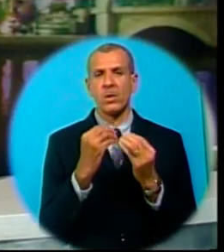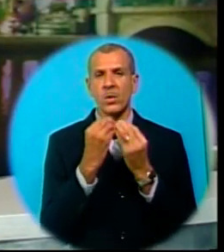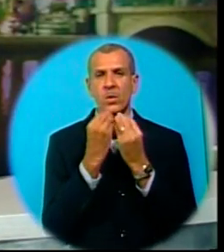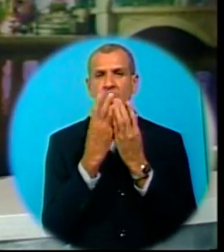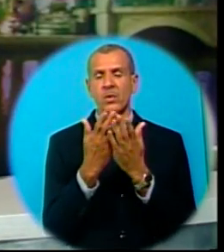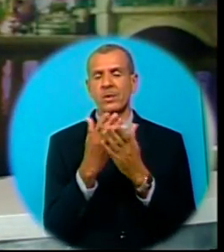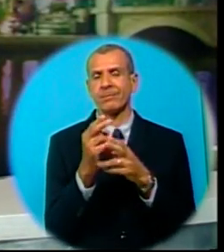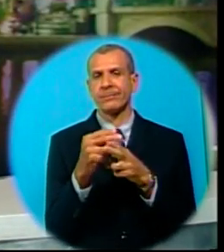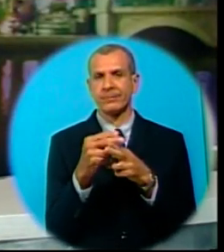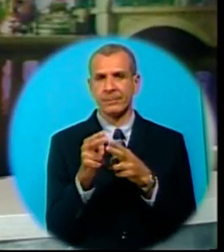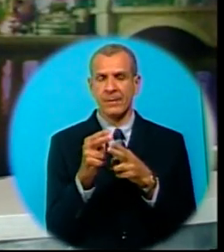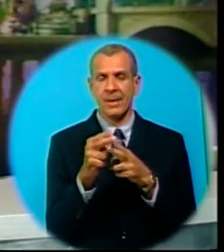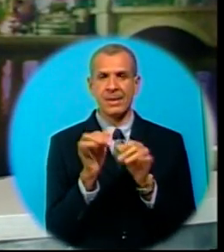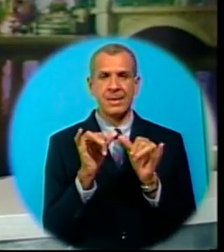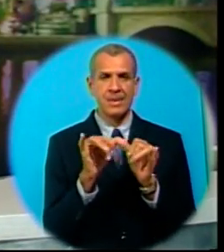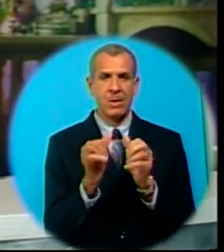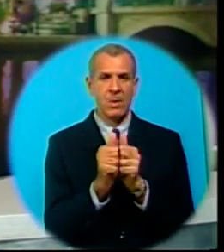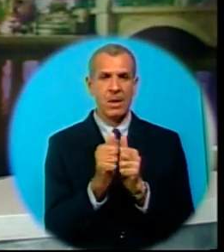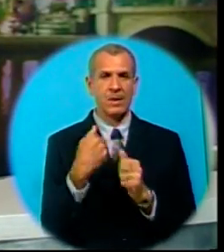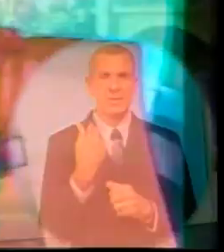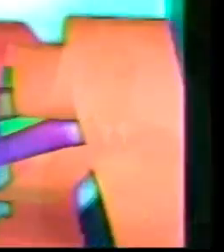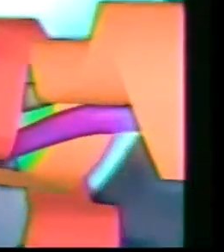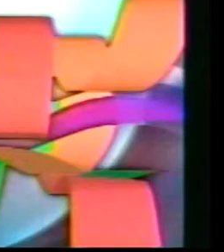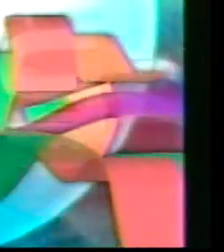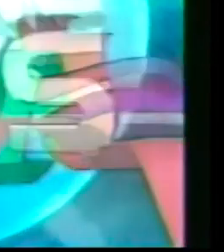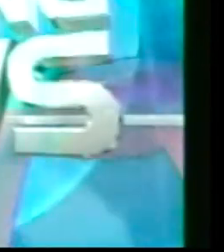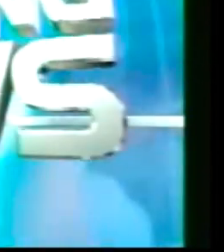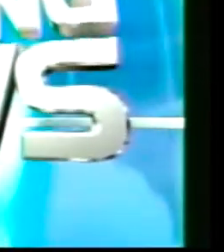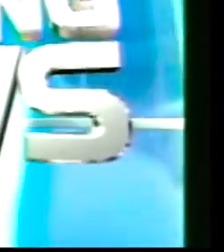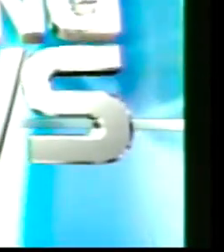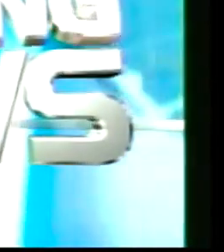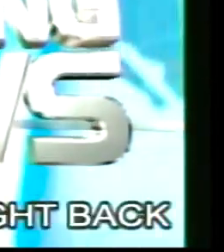in just a moment. Stay with us.